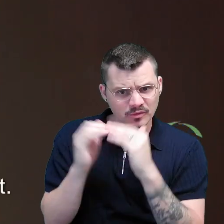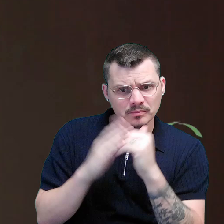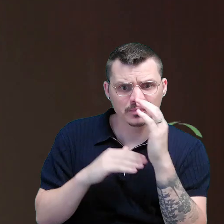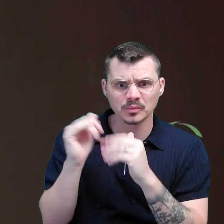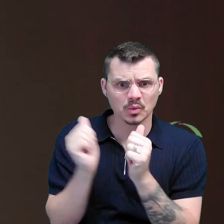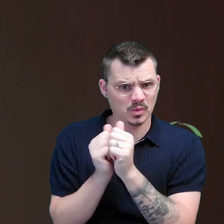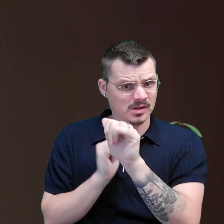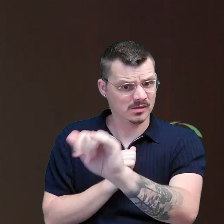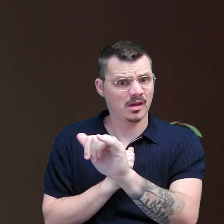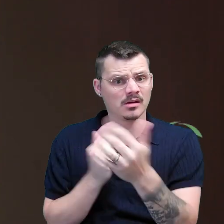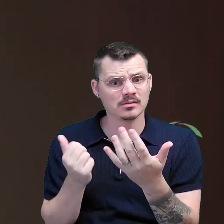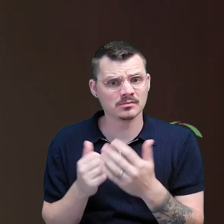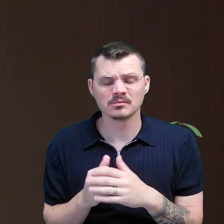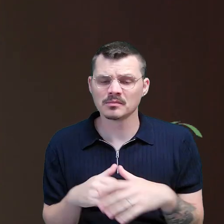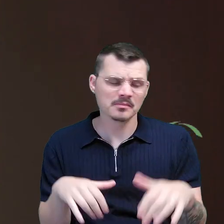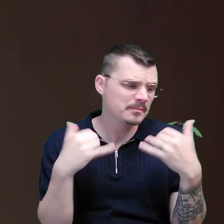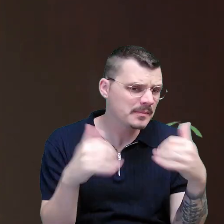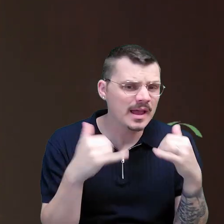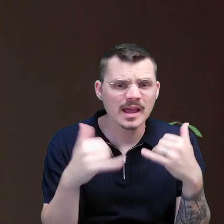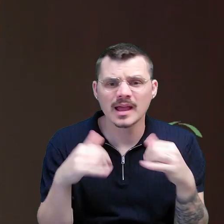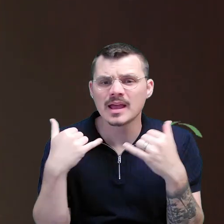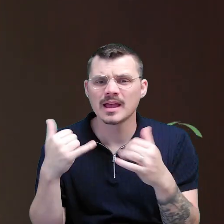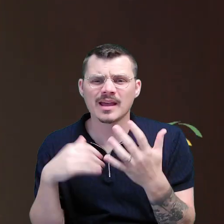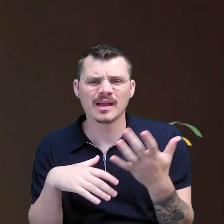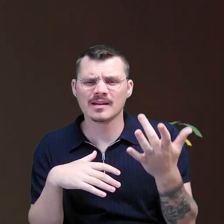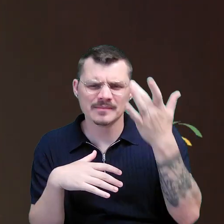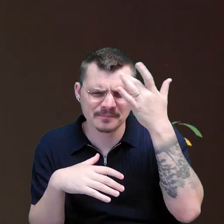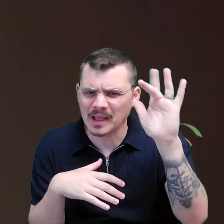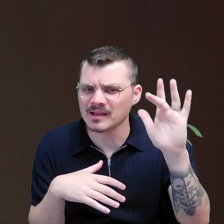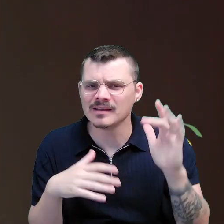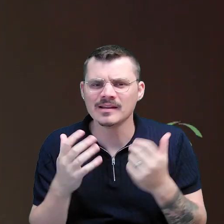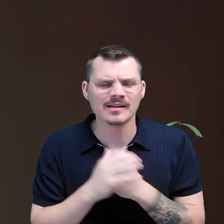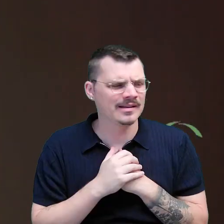with it. He was playful, he was clever,